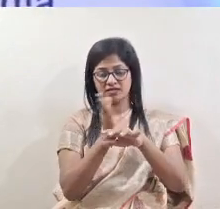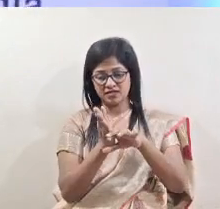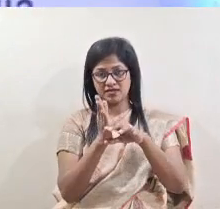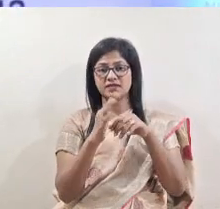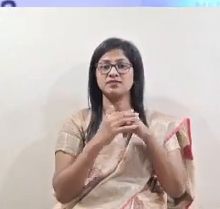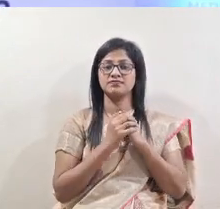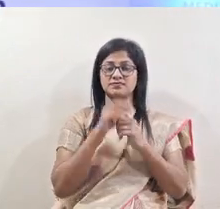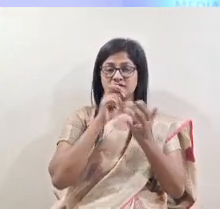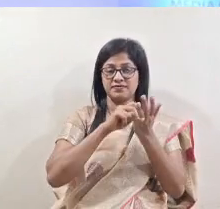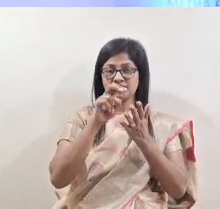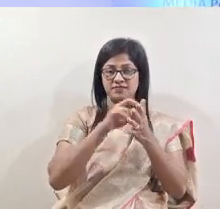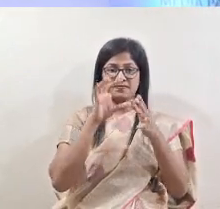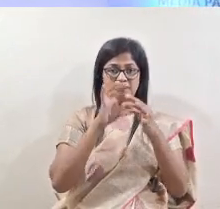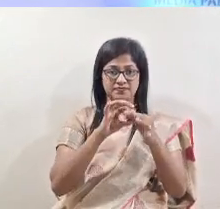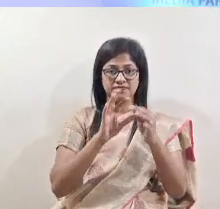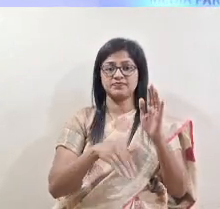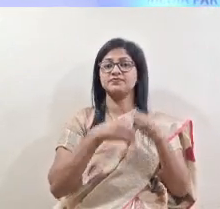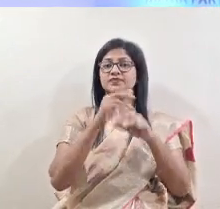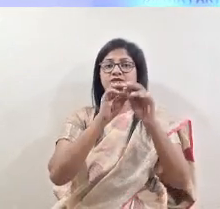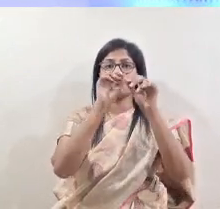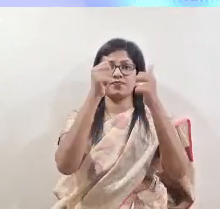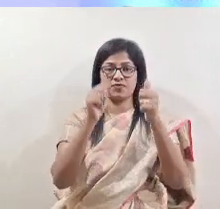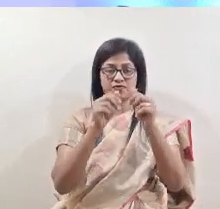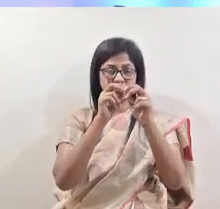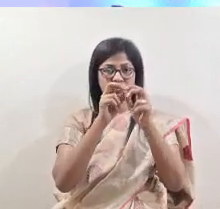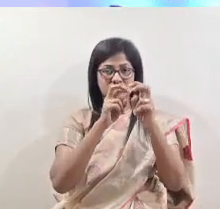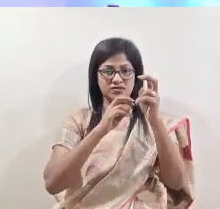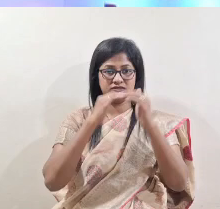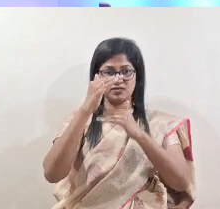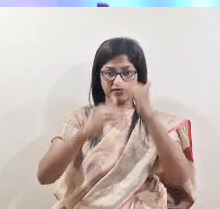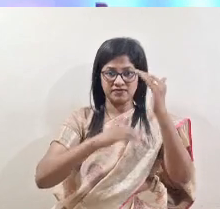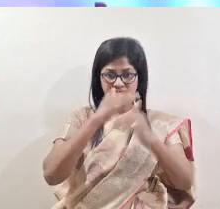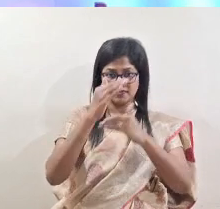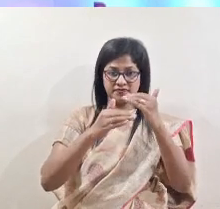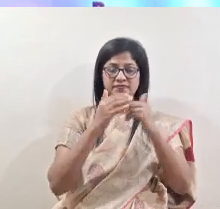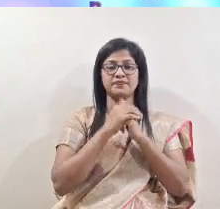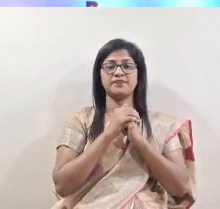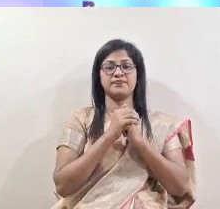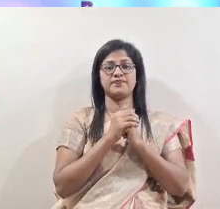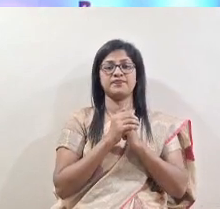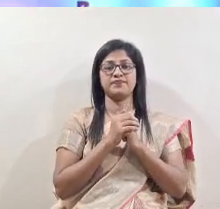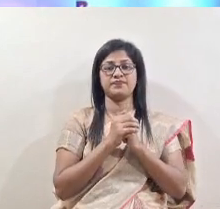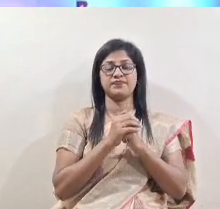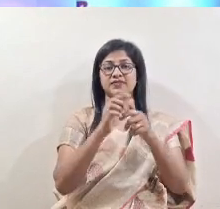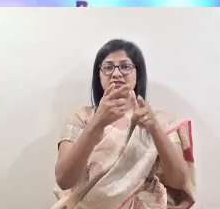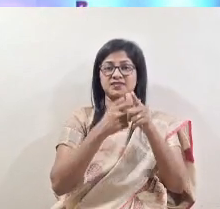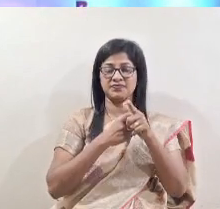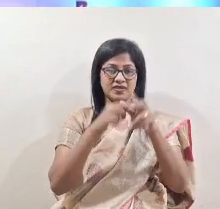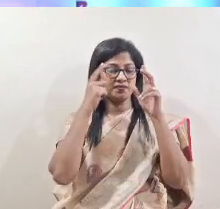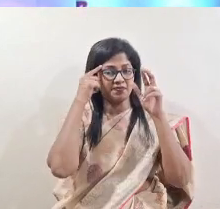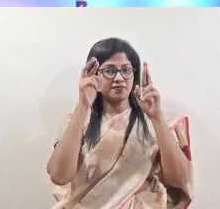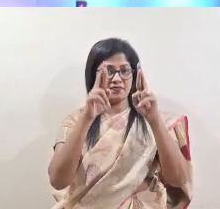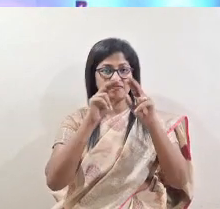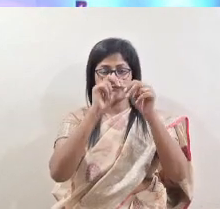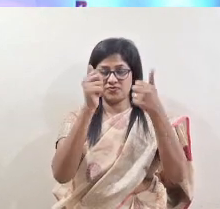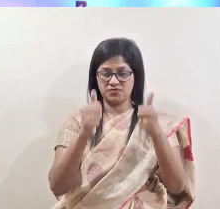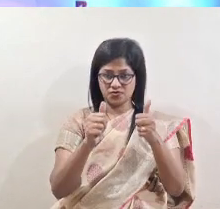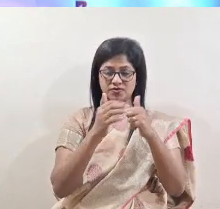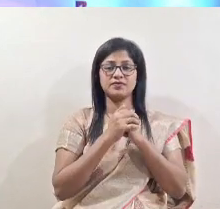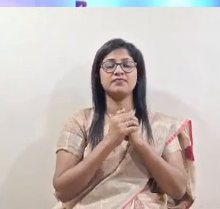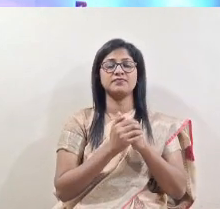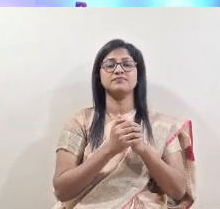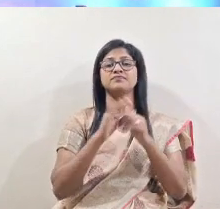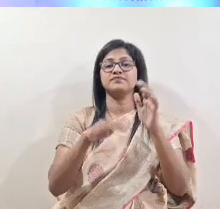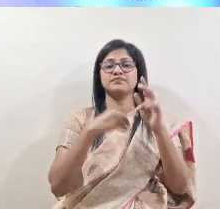speed and delay of pedestrian, then model development of pedestrian development of speed prediction